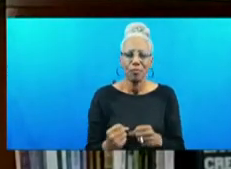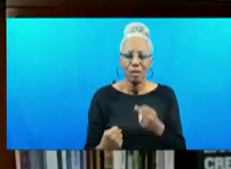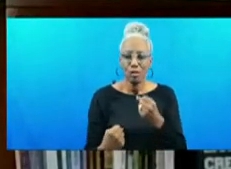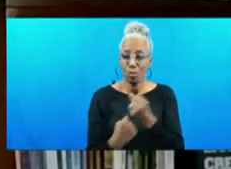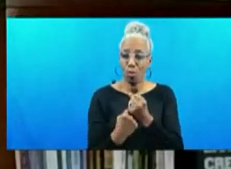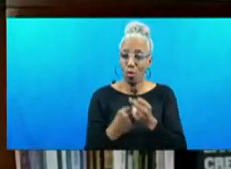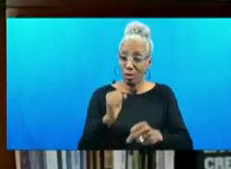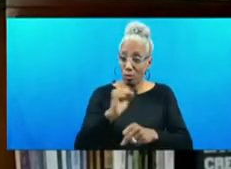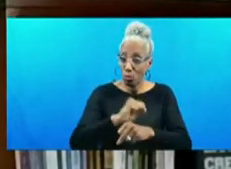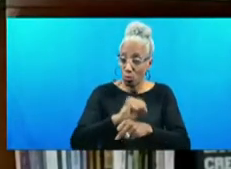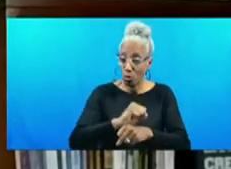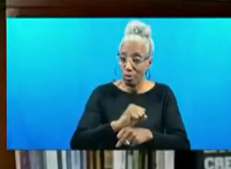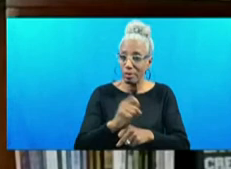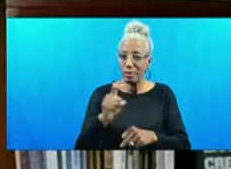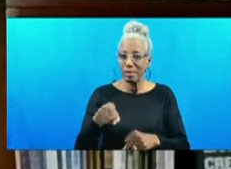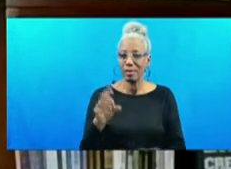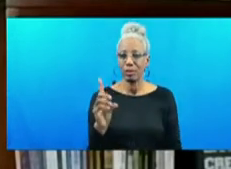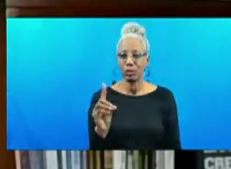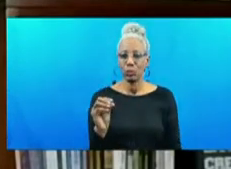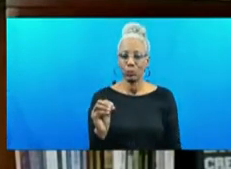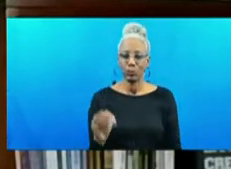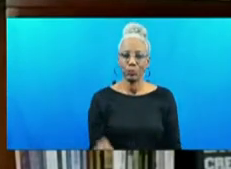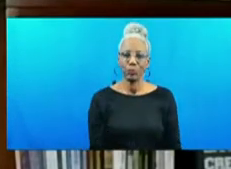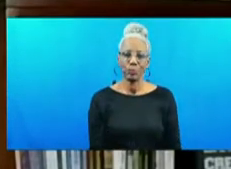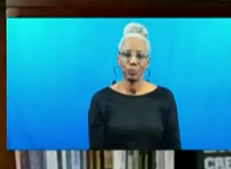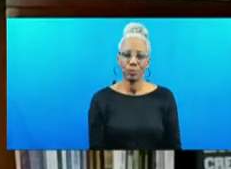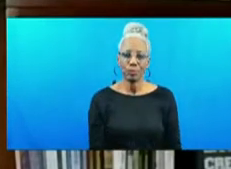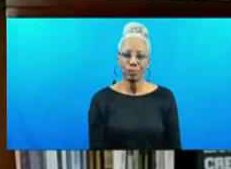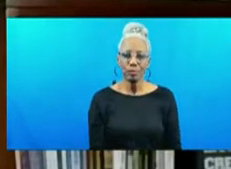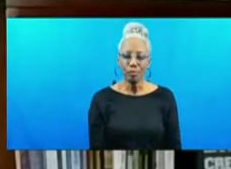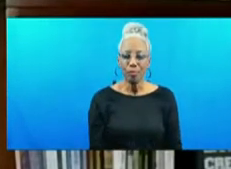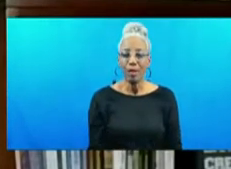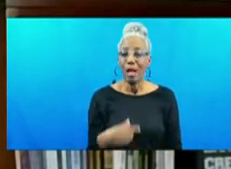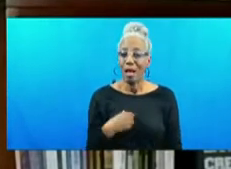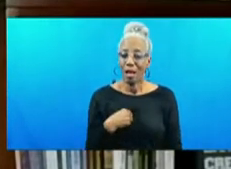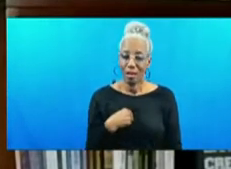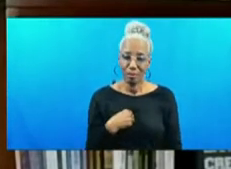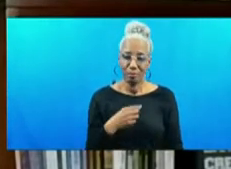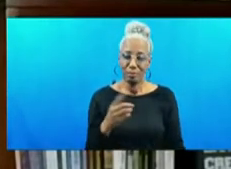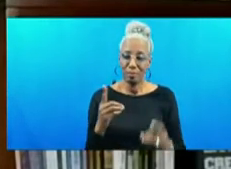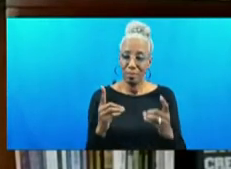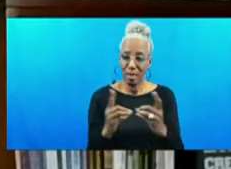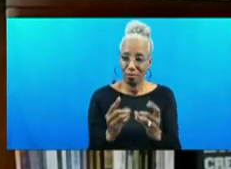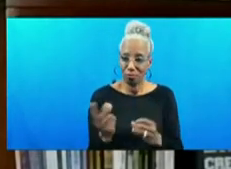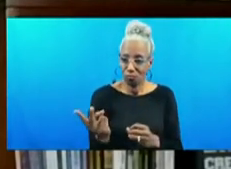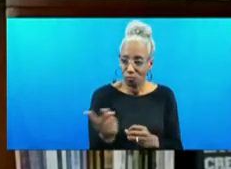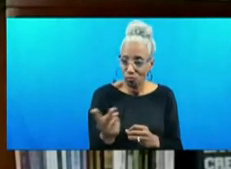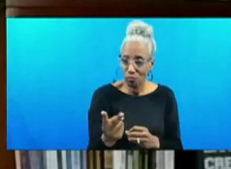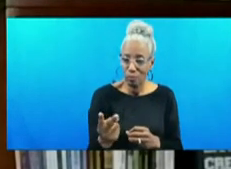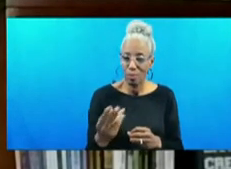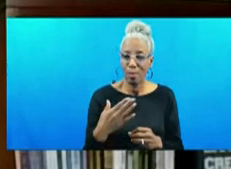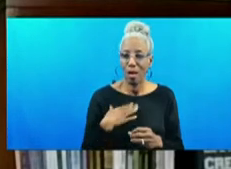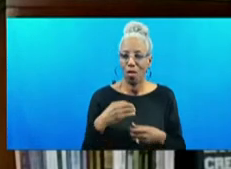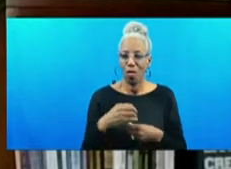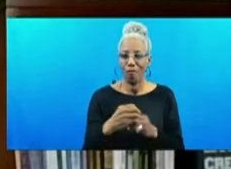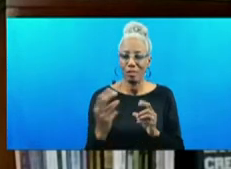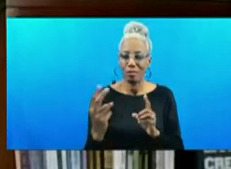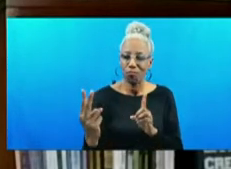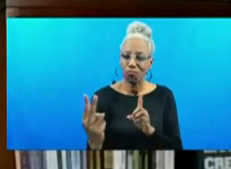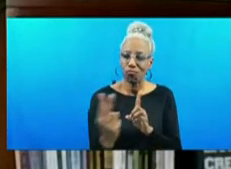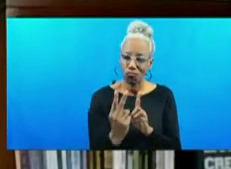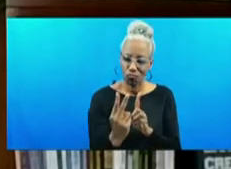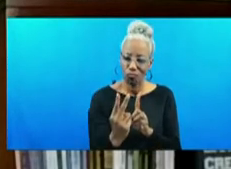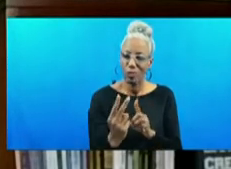As I met Mr. Johns and Mr. Uriburu in my office, I became quickly impressed about the vision and